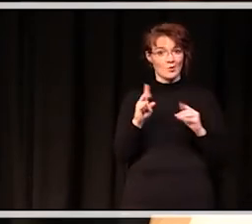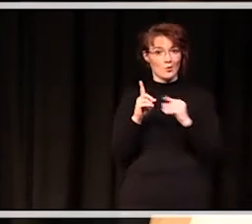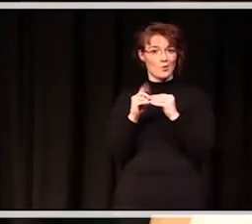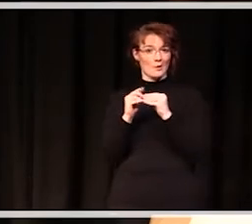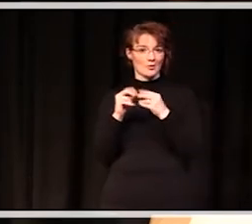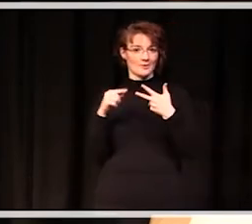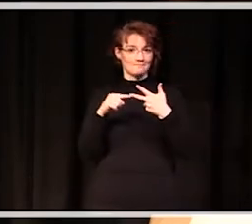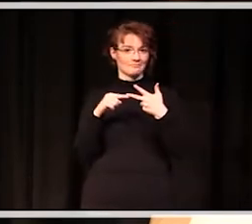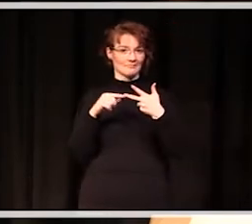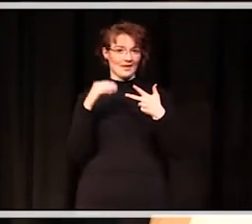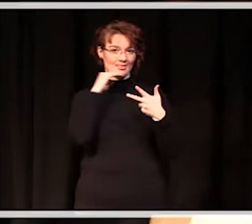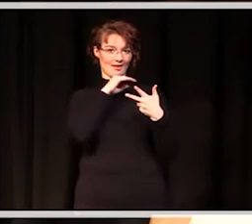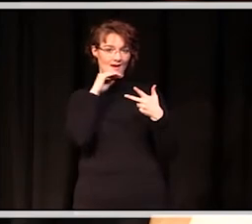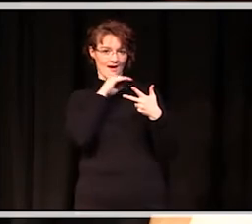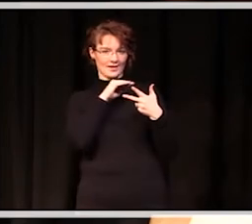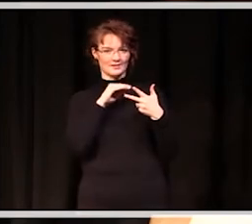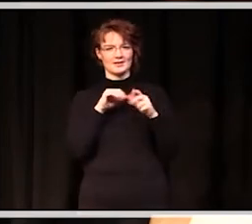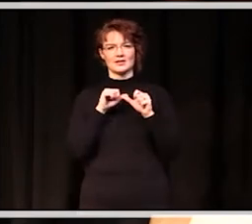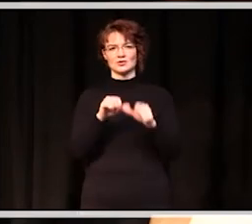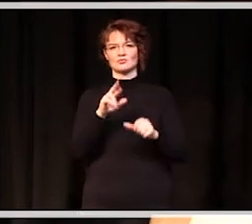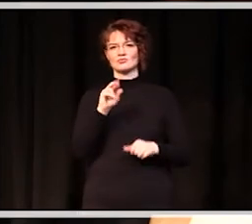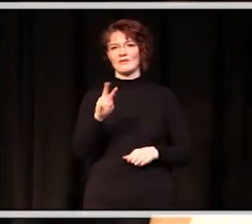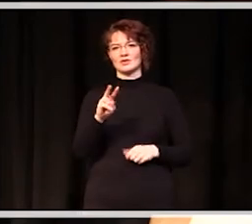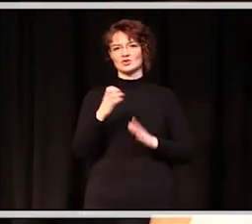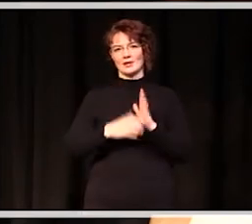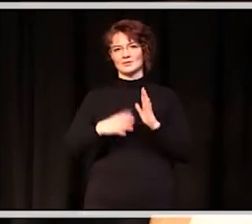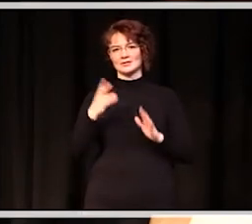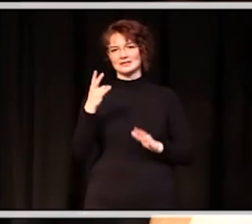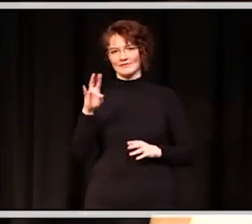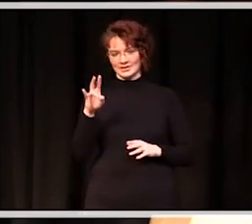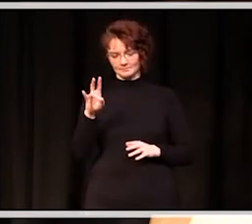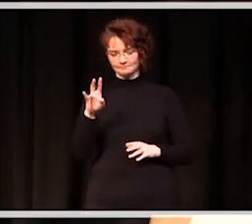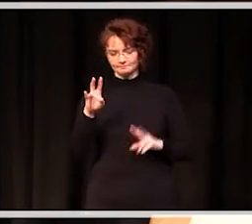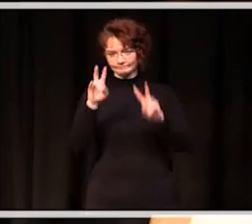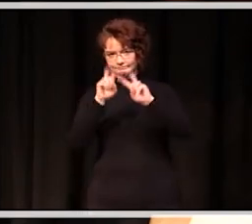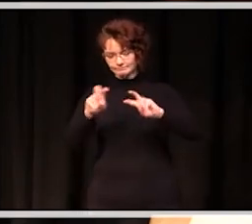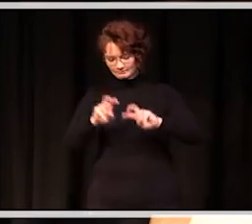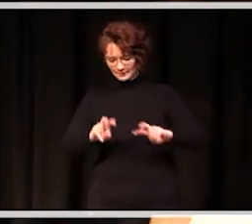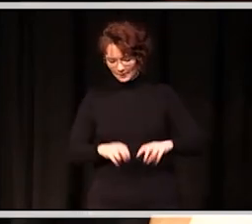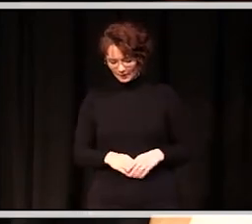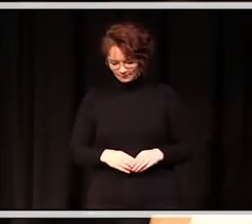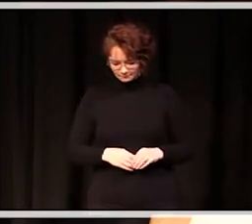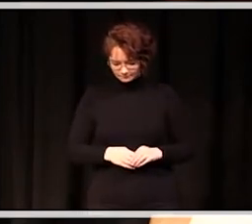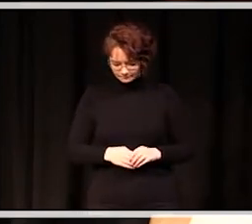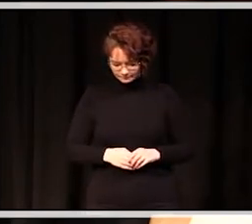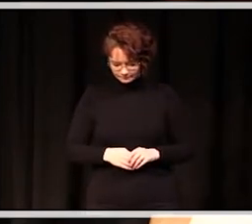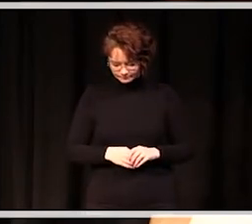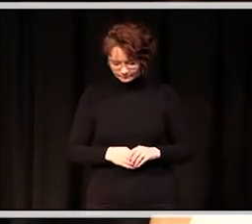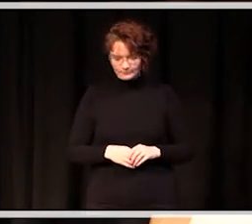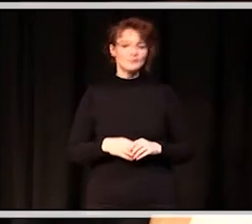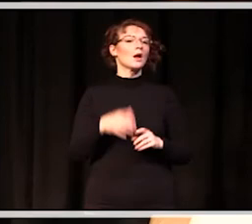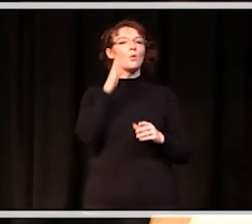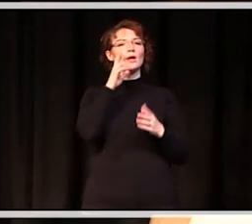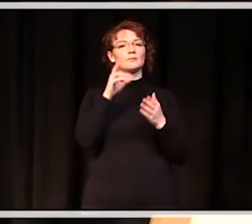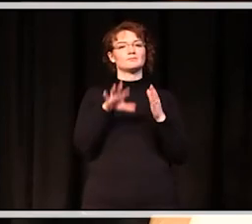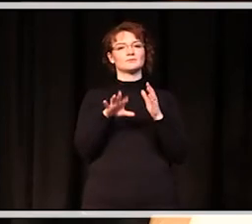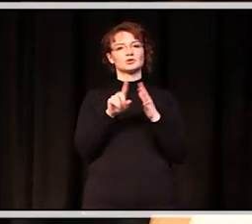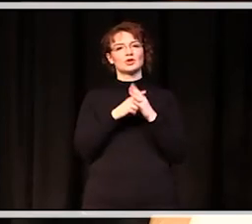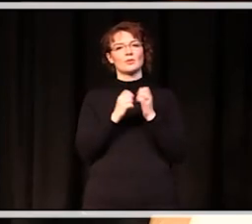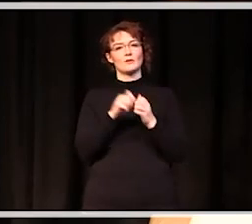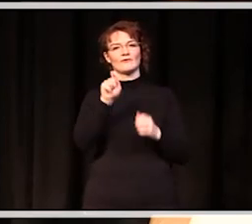more lie. Let's continue in Revelation 17 and keep looking here. I'm going to pick up the reading in